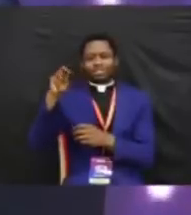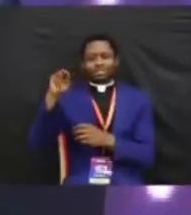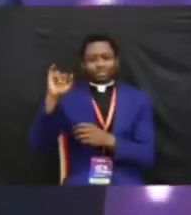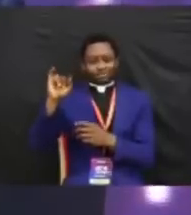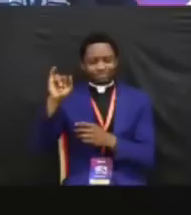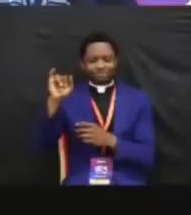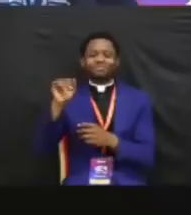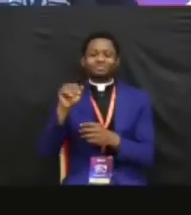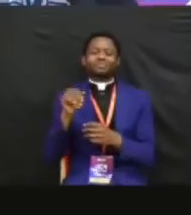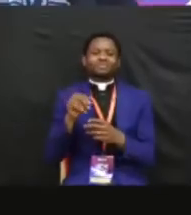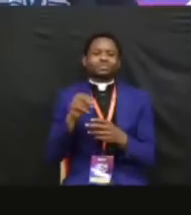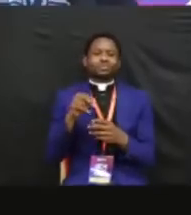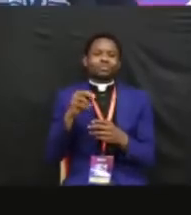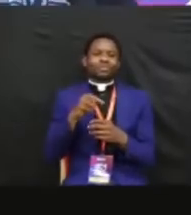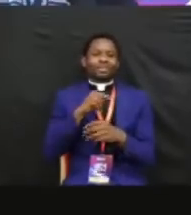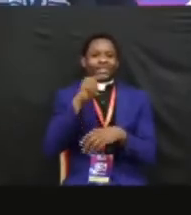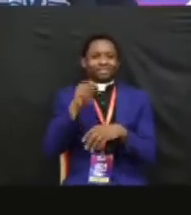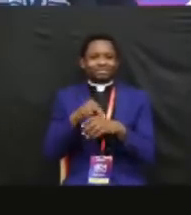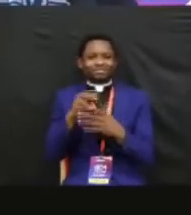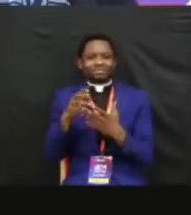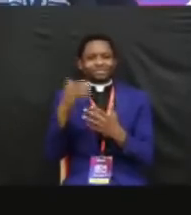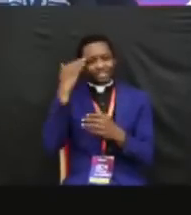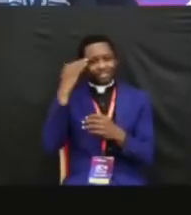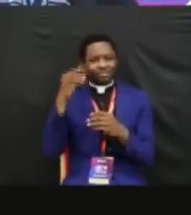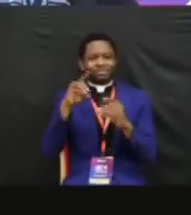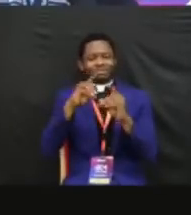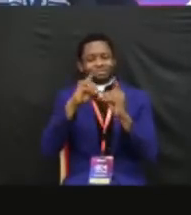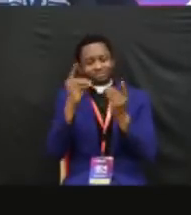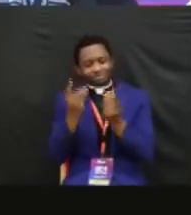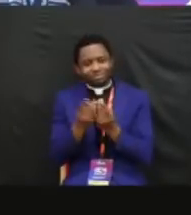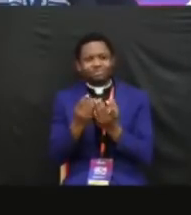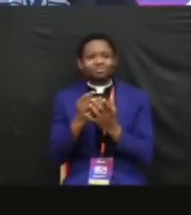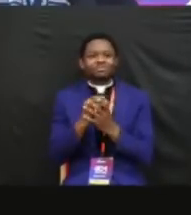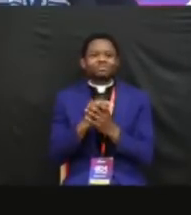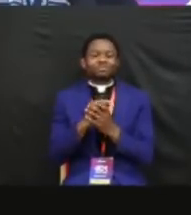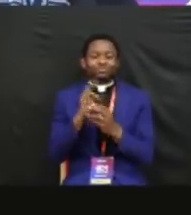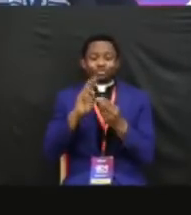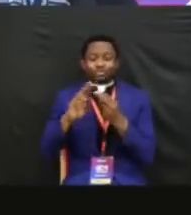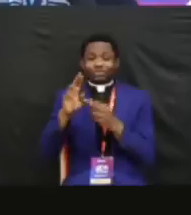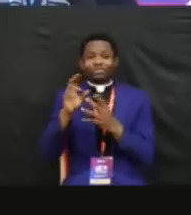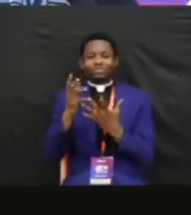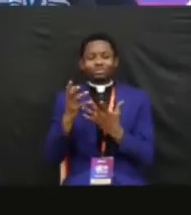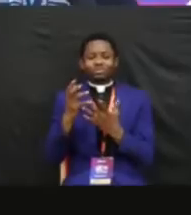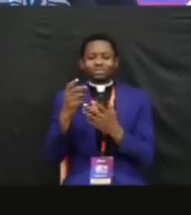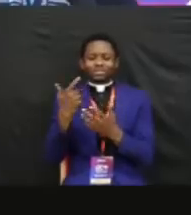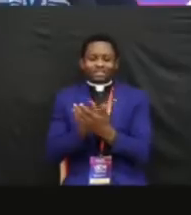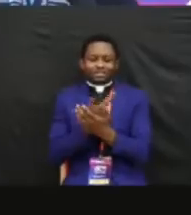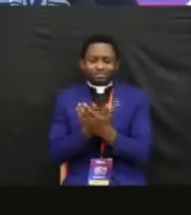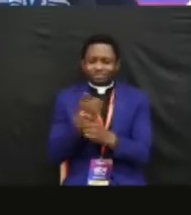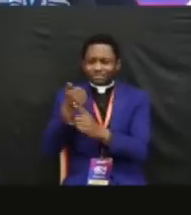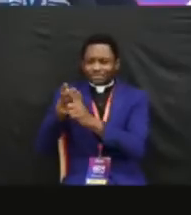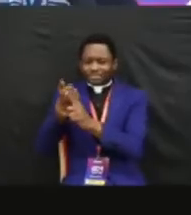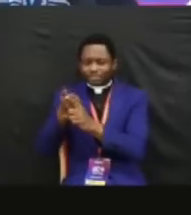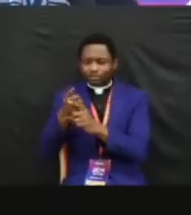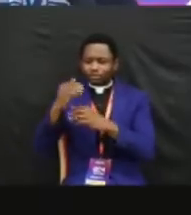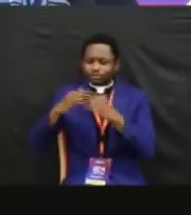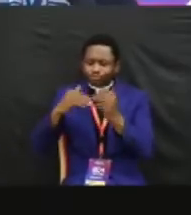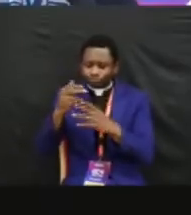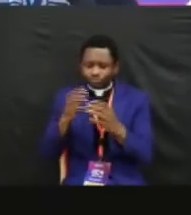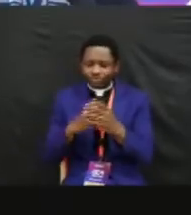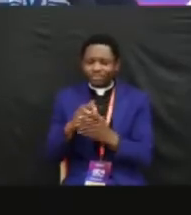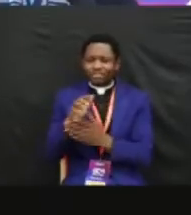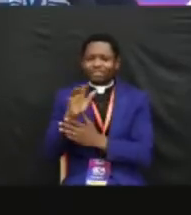Executive Committee and a head of department in the University of Ghana, constructed and presented